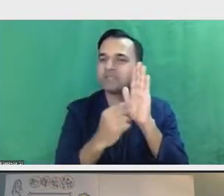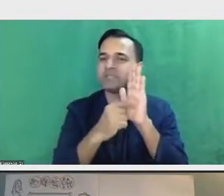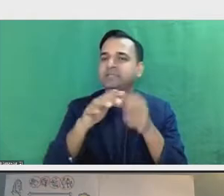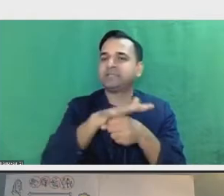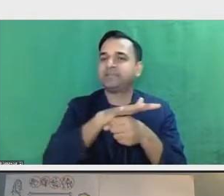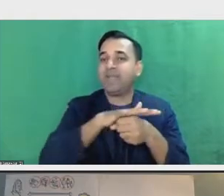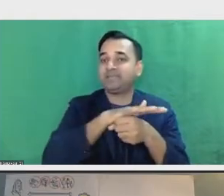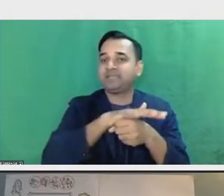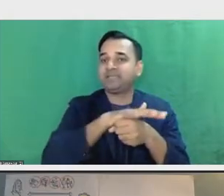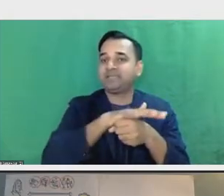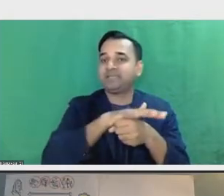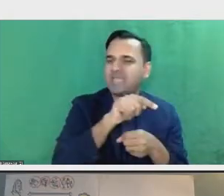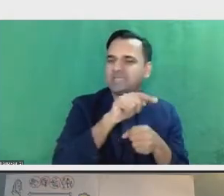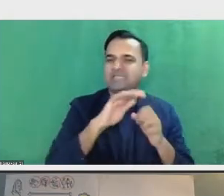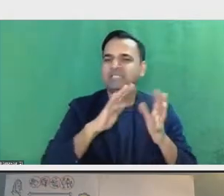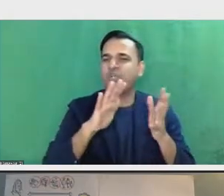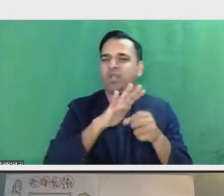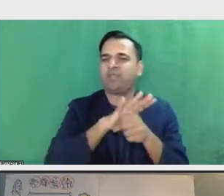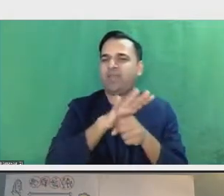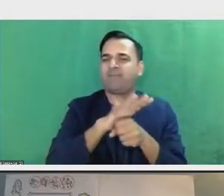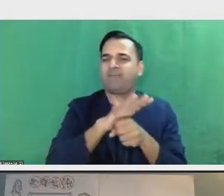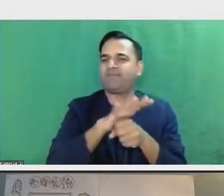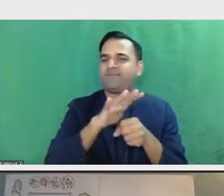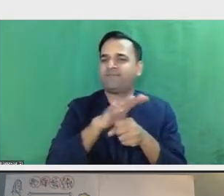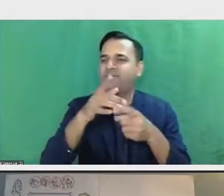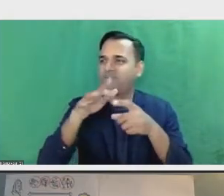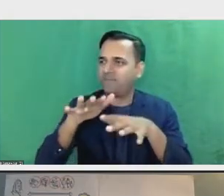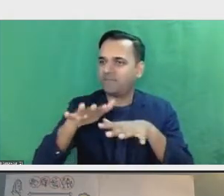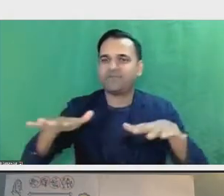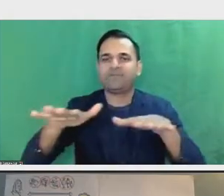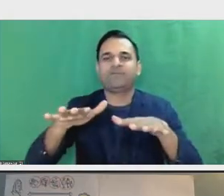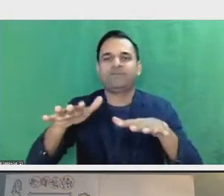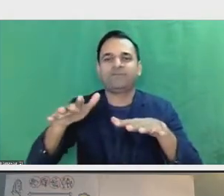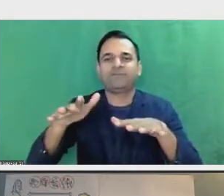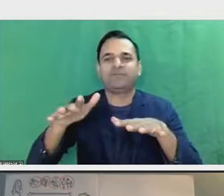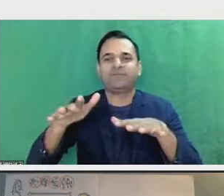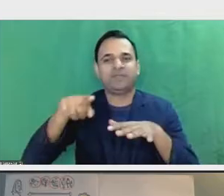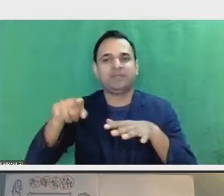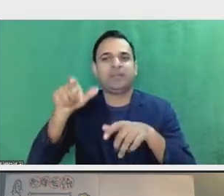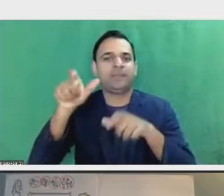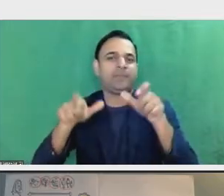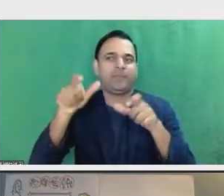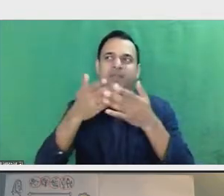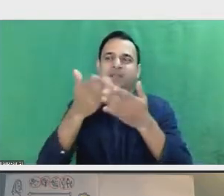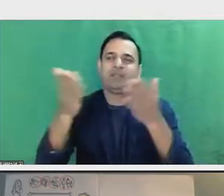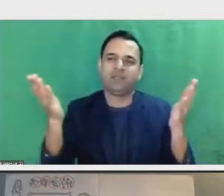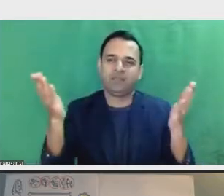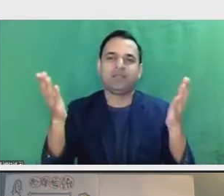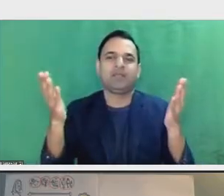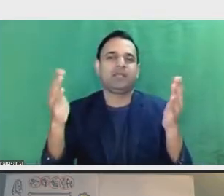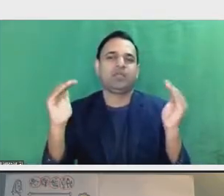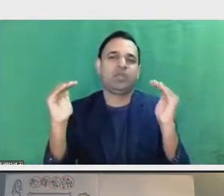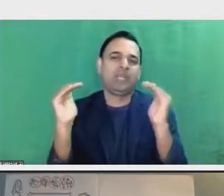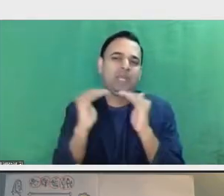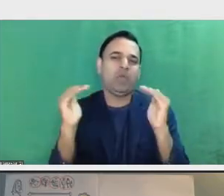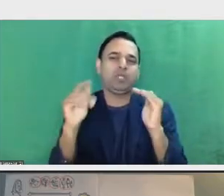systemic barriers for women and girls are not the same everywhere. So that is what really limits.